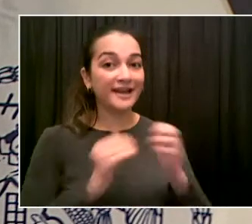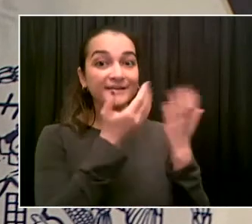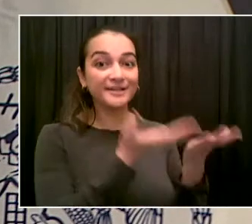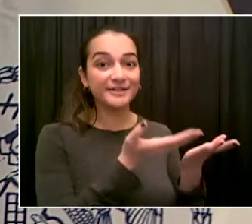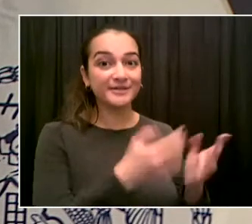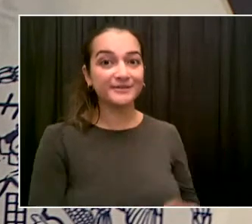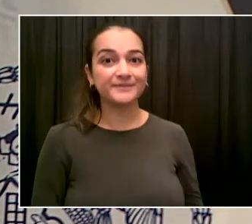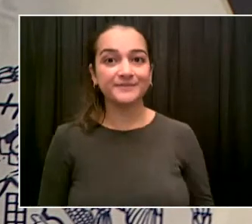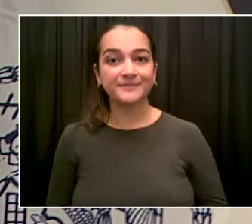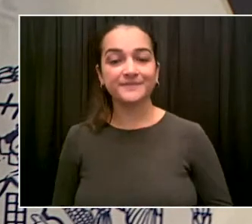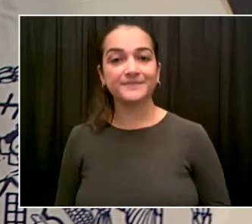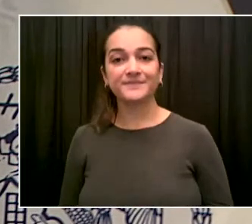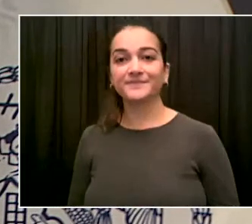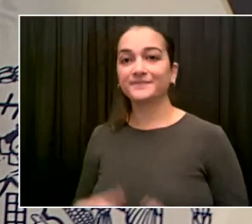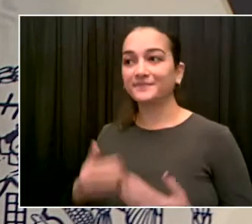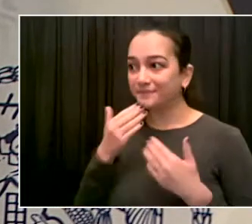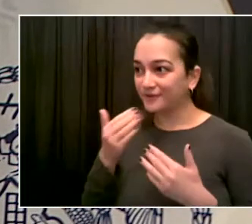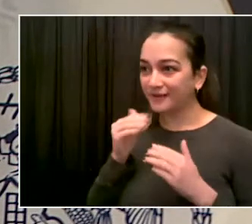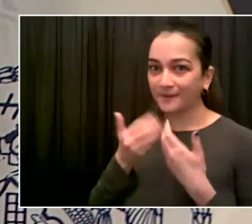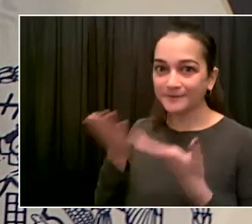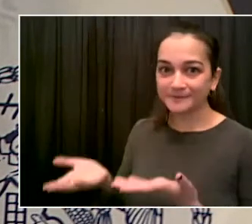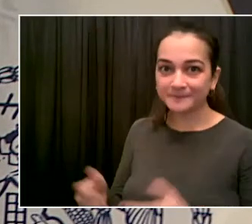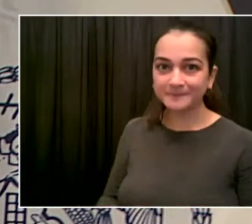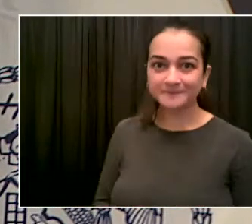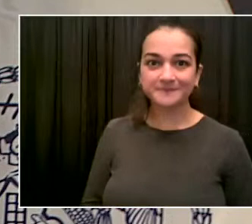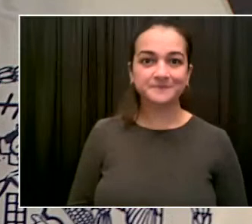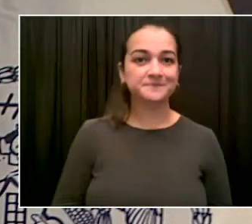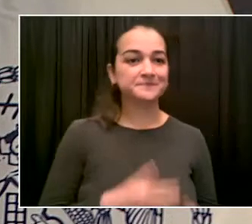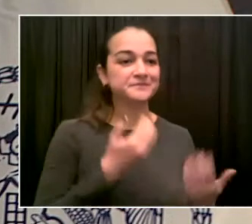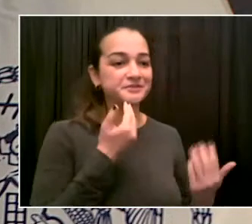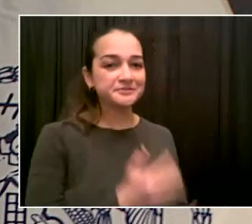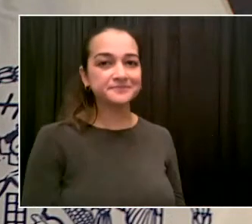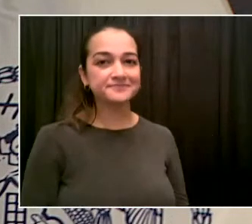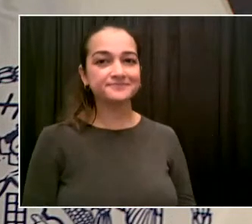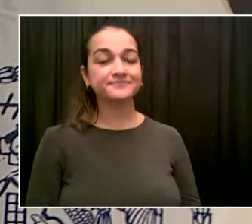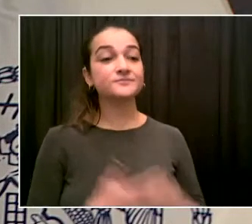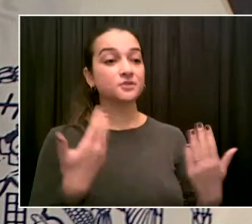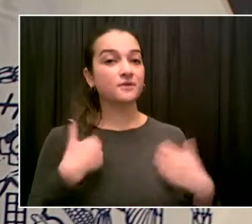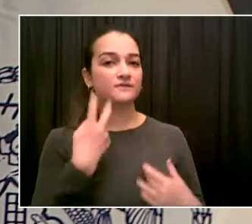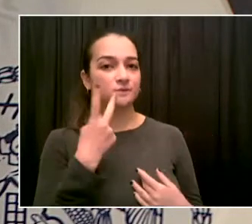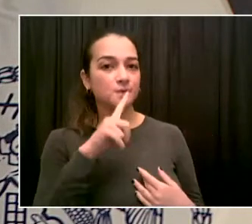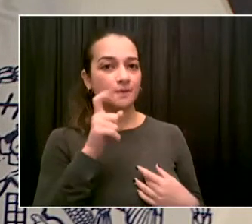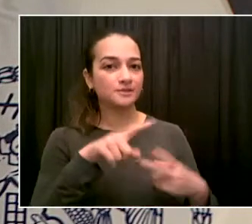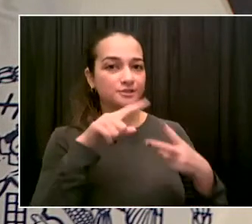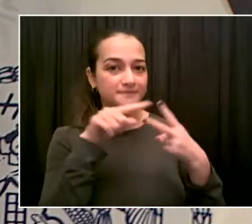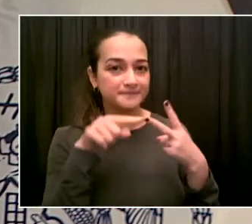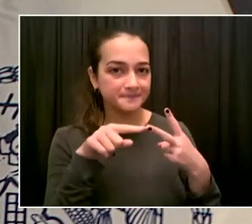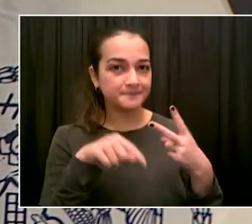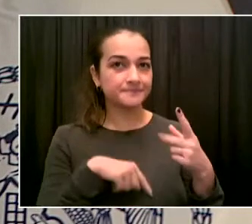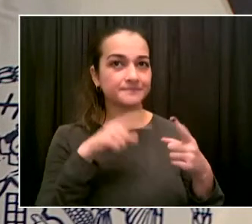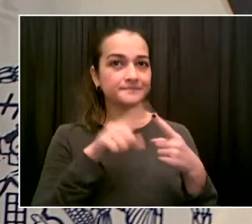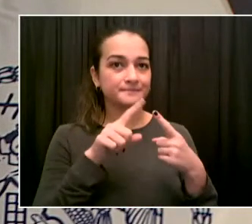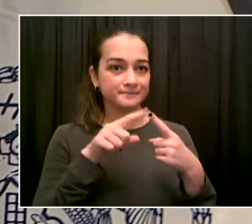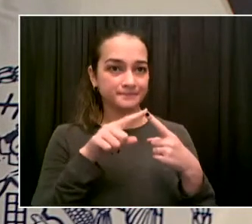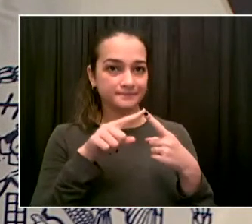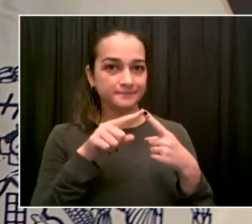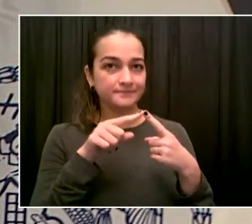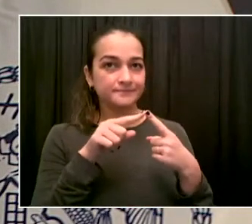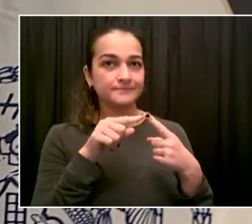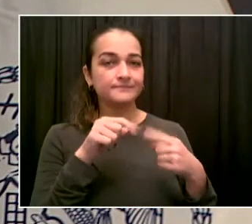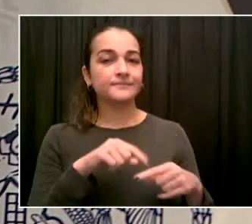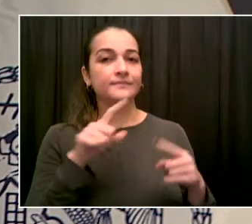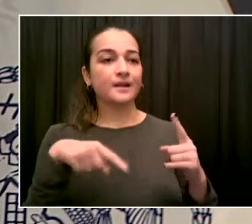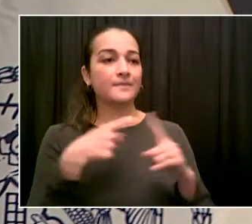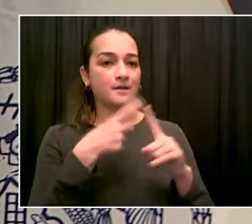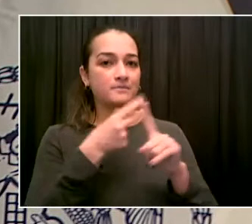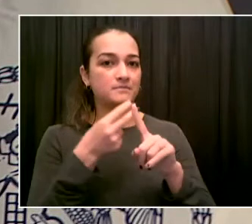mandate, specifically on this issue of sick leave at the FDNY. We obviously heard over the weekend that 2,000 firefighters